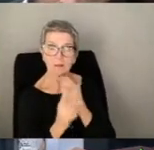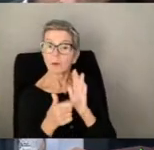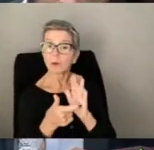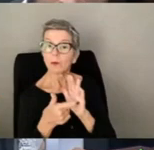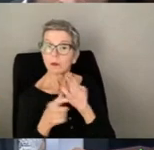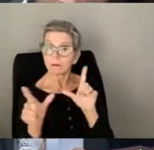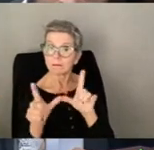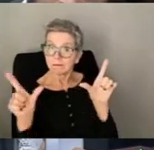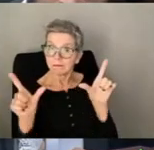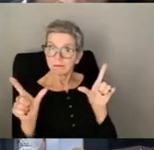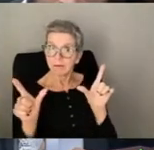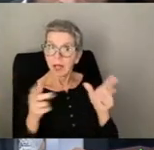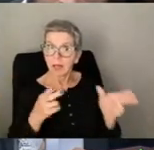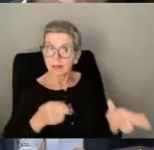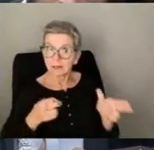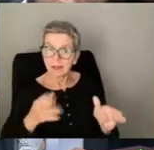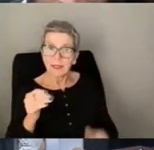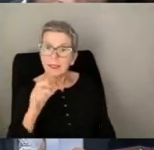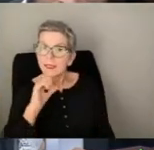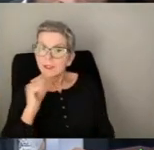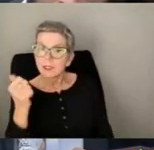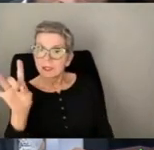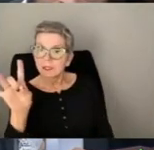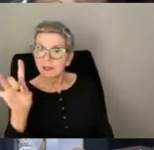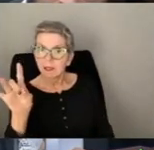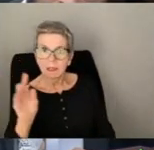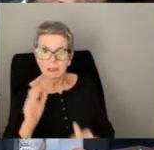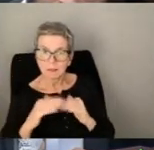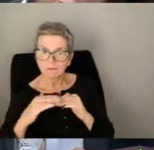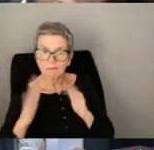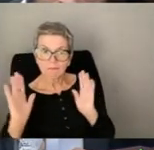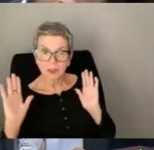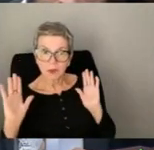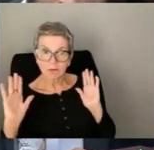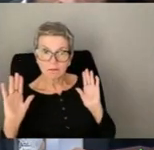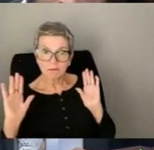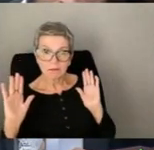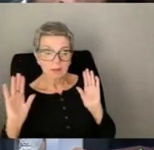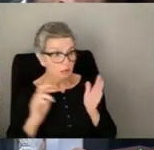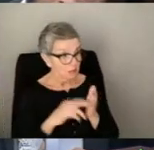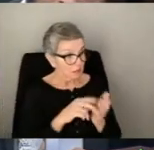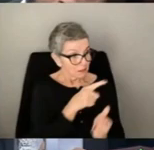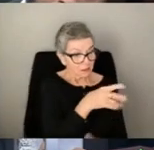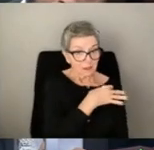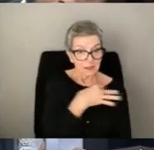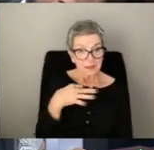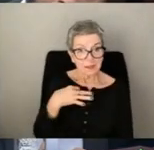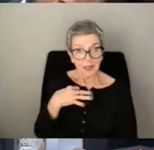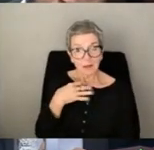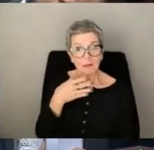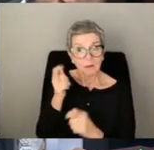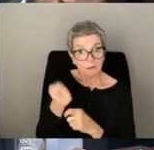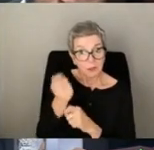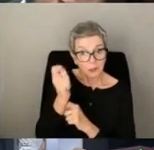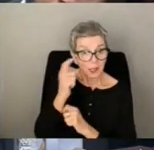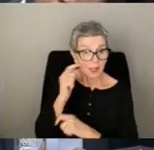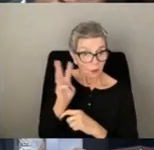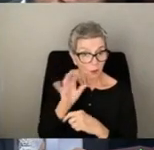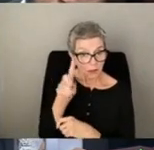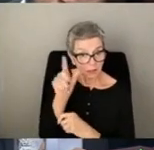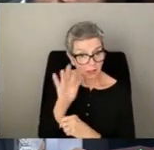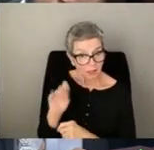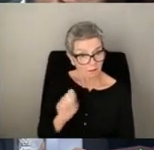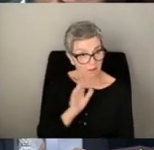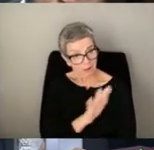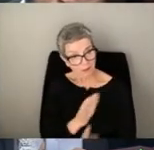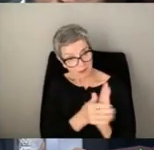that they're as qualified as the Fish and Wildlife staff to actually track and dispose of a grizzly bear humanely and properly. The Minister keeps asserting